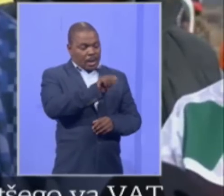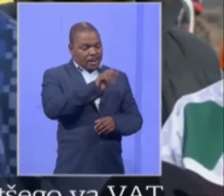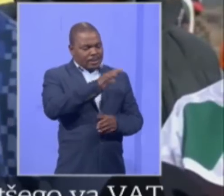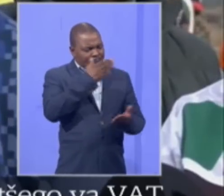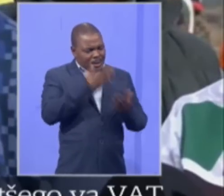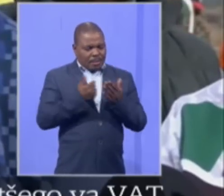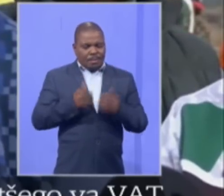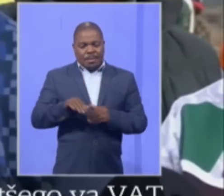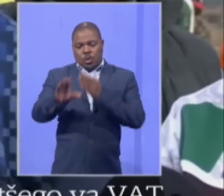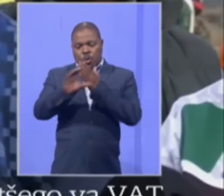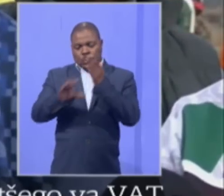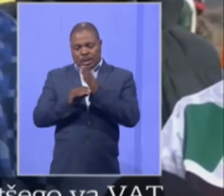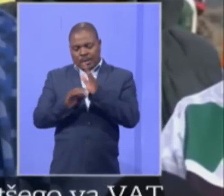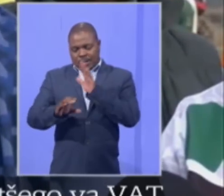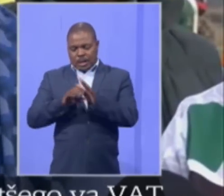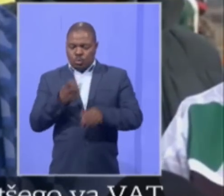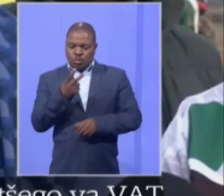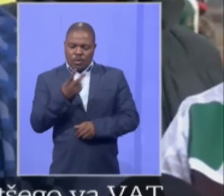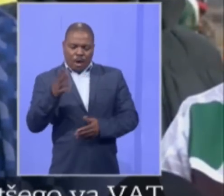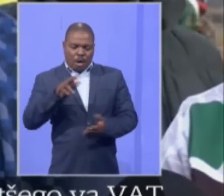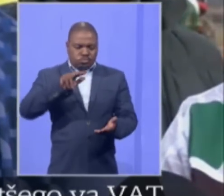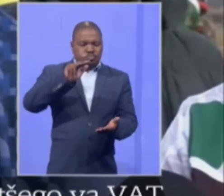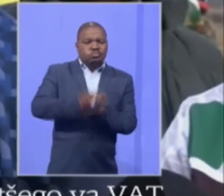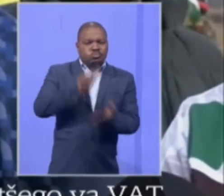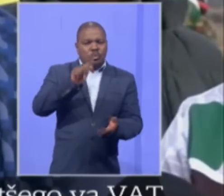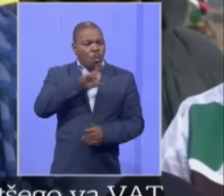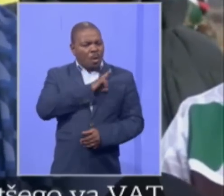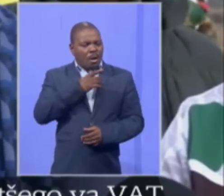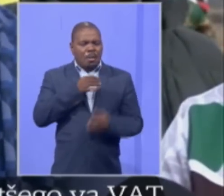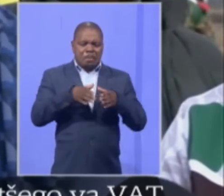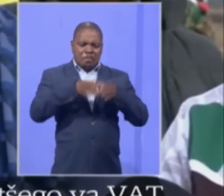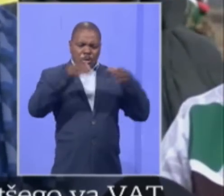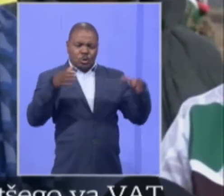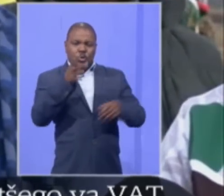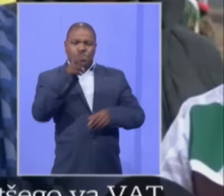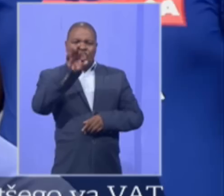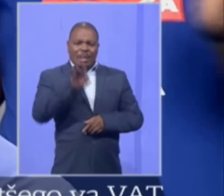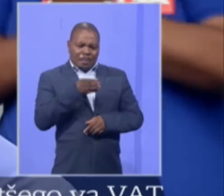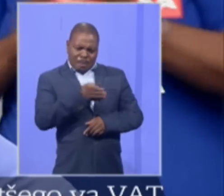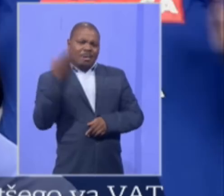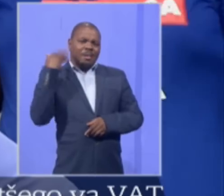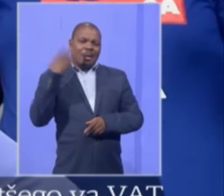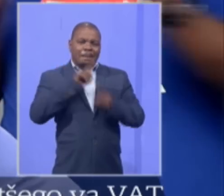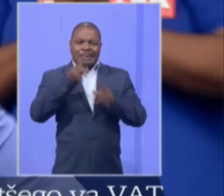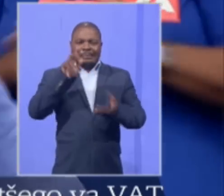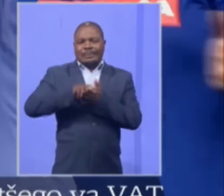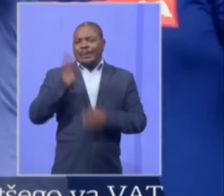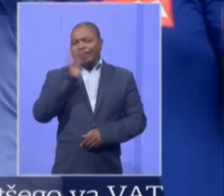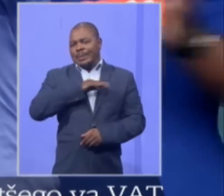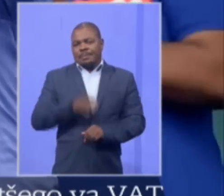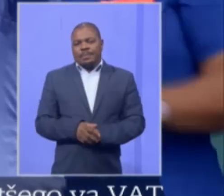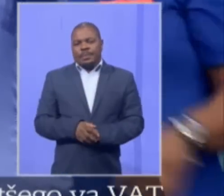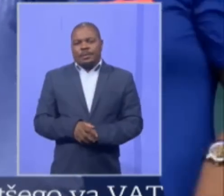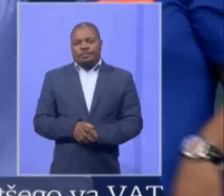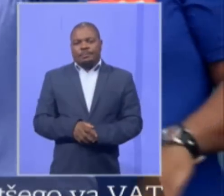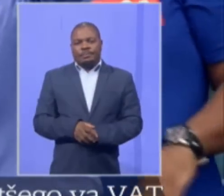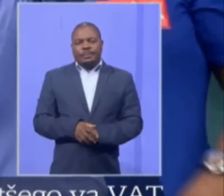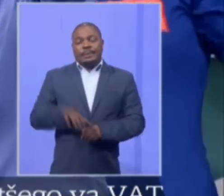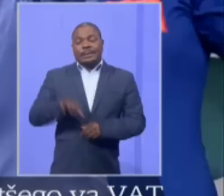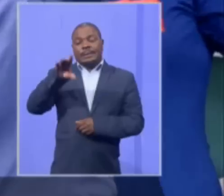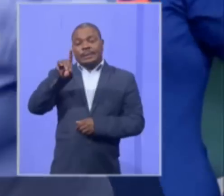Section 25 of the Constitution, when you even had the majority, 2/3 majority. Go sa le bjalo modulasetulo wa lekgotla la federal